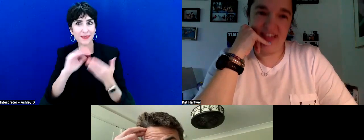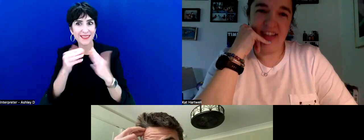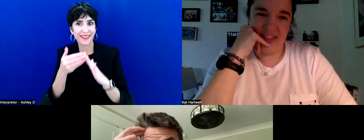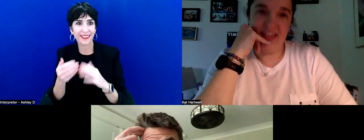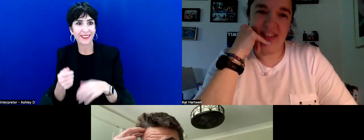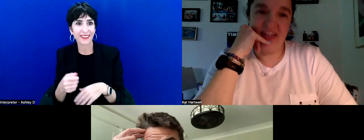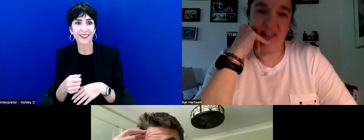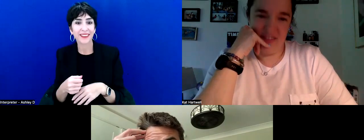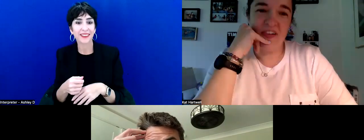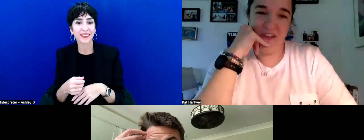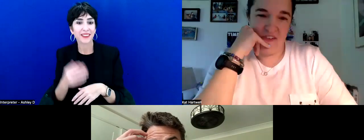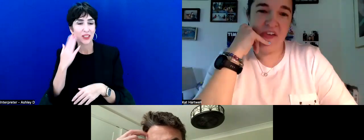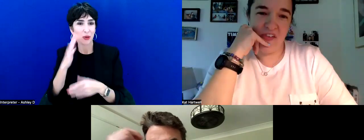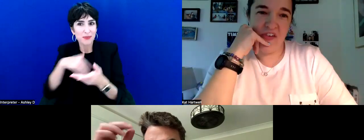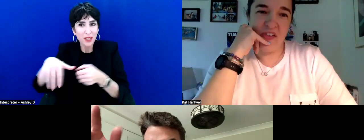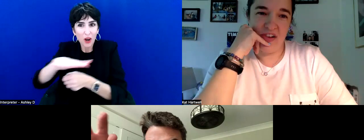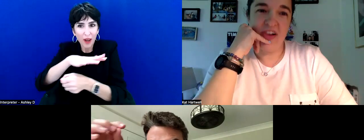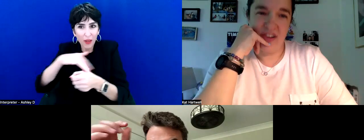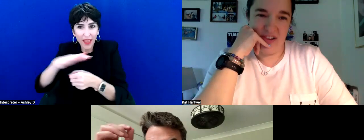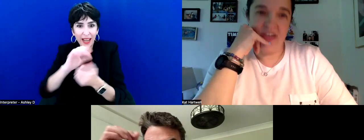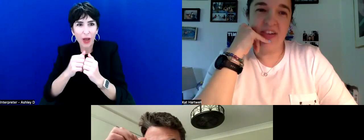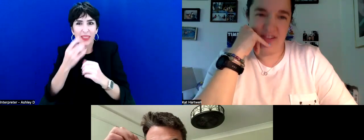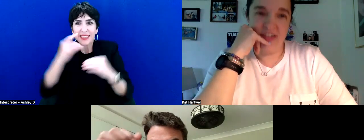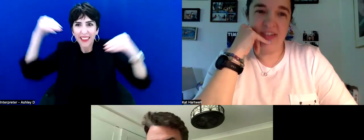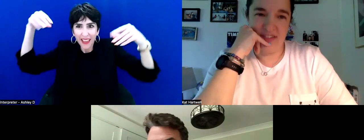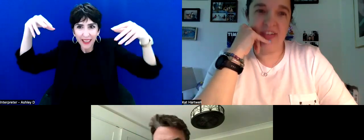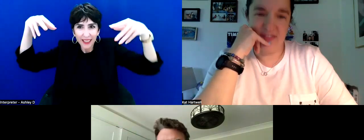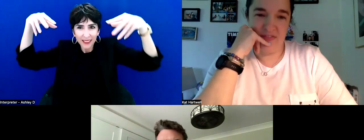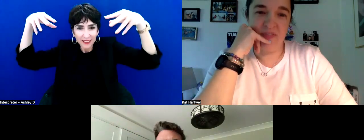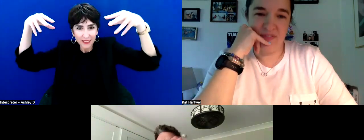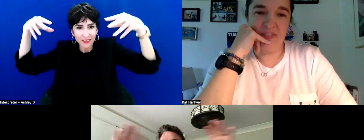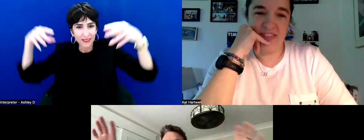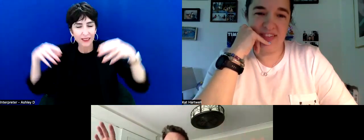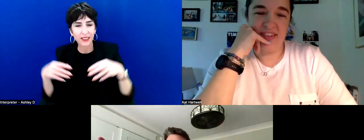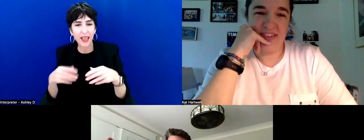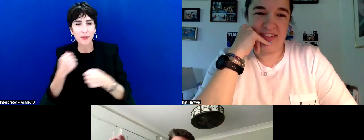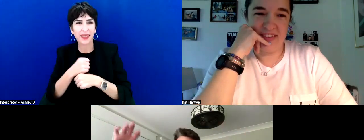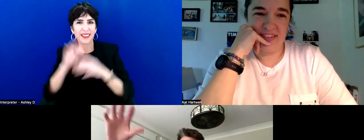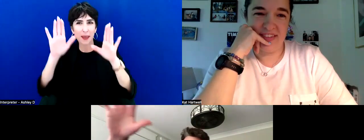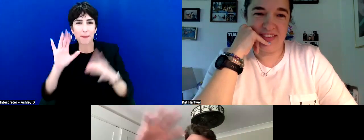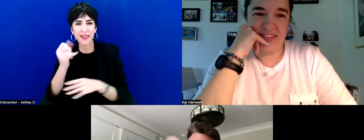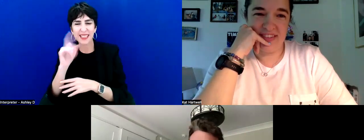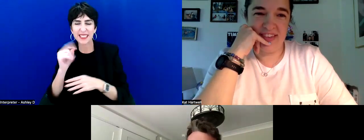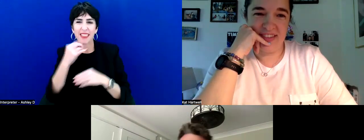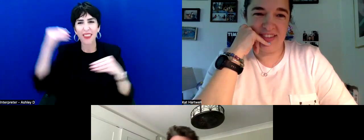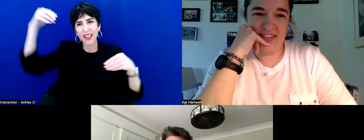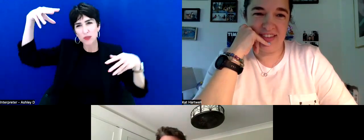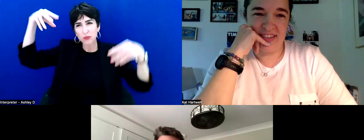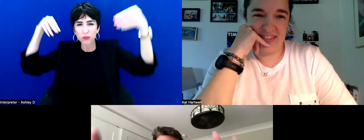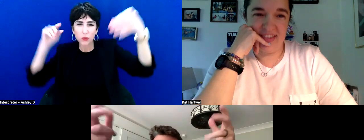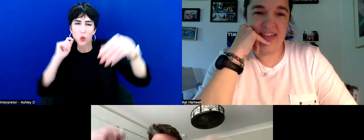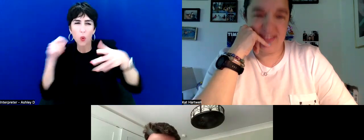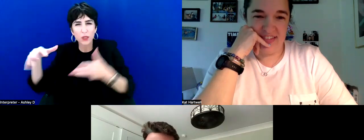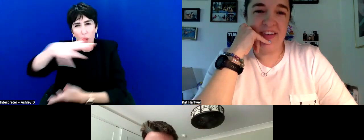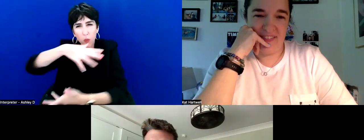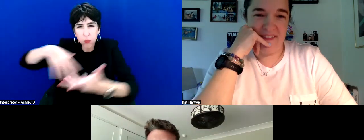and to be around that and the way they light it, and to be this amazing set and these lights and cool and like smoke